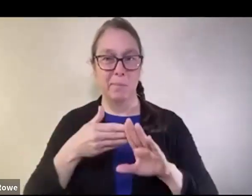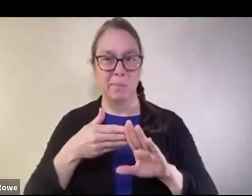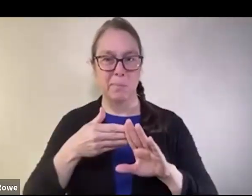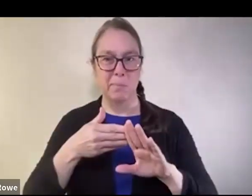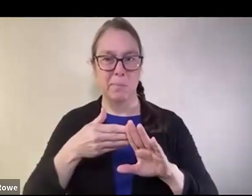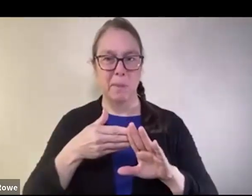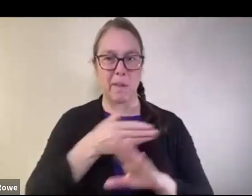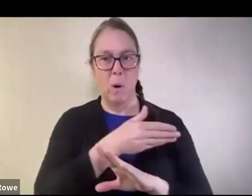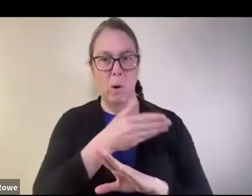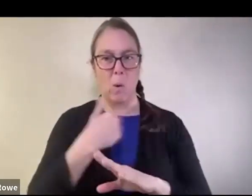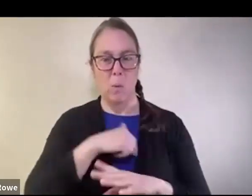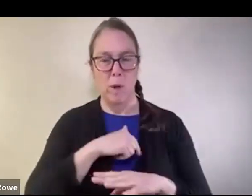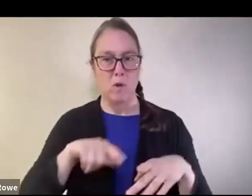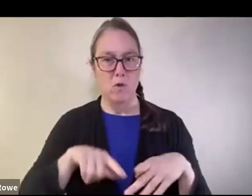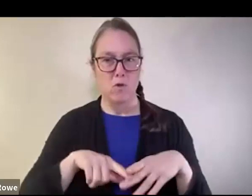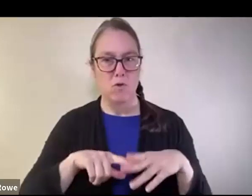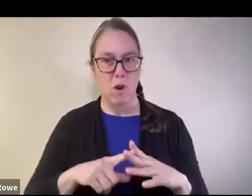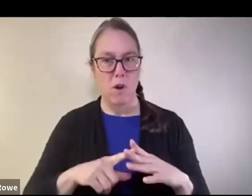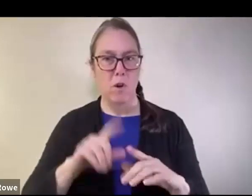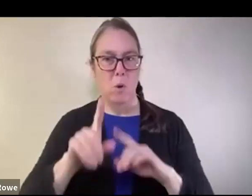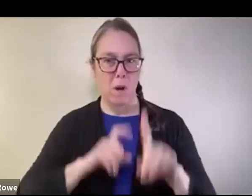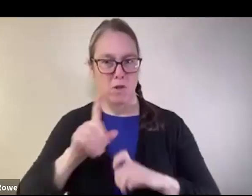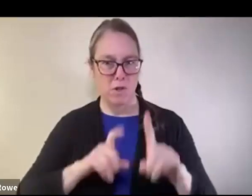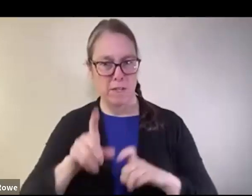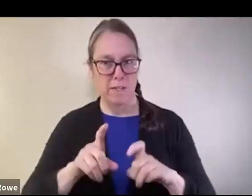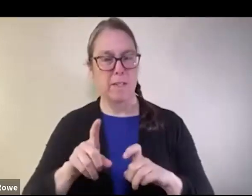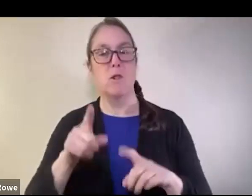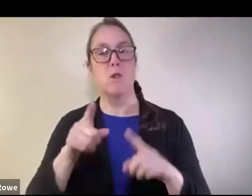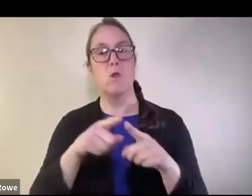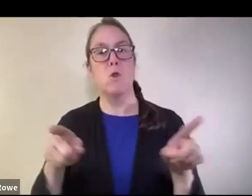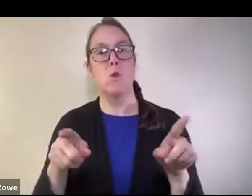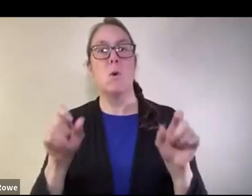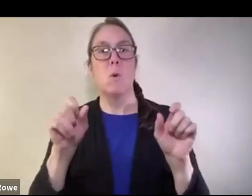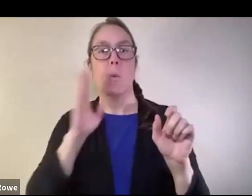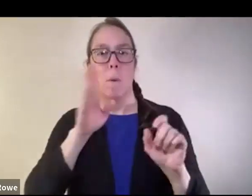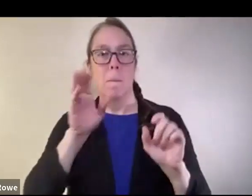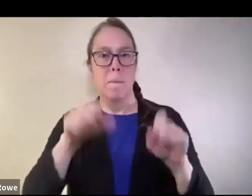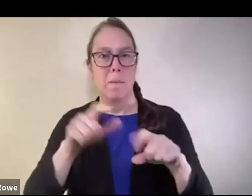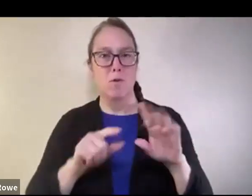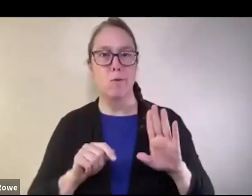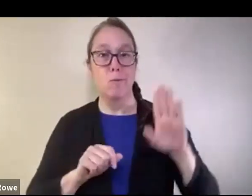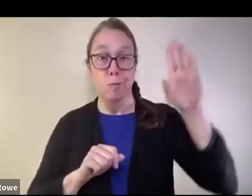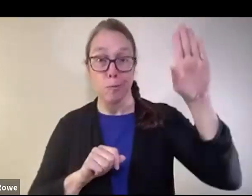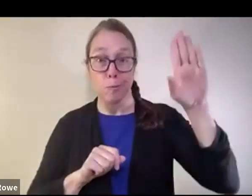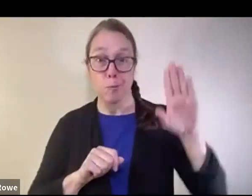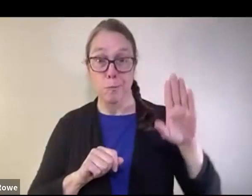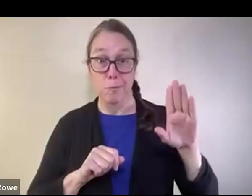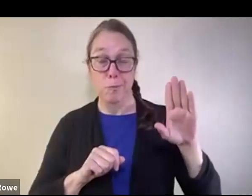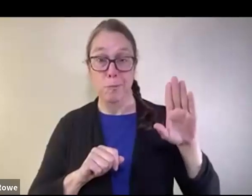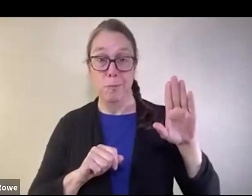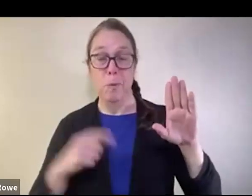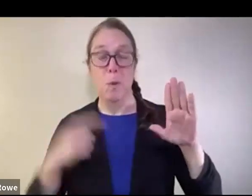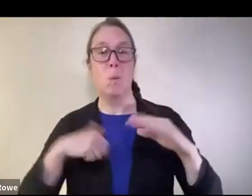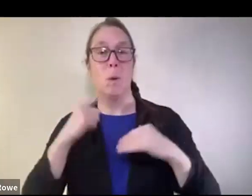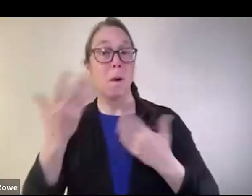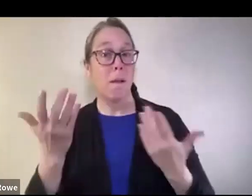through our questions that you'll be able to raise your hand, and